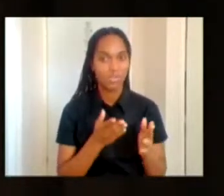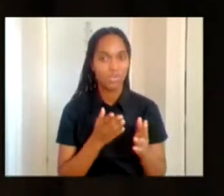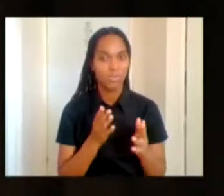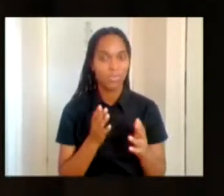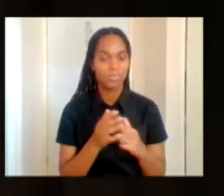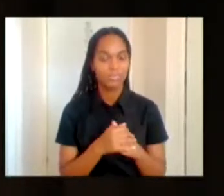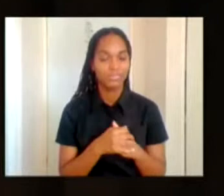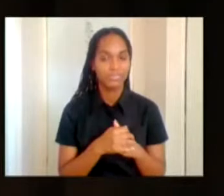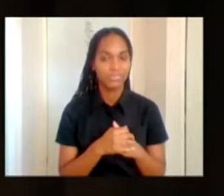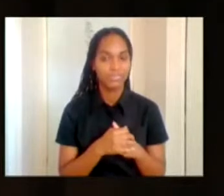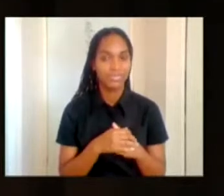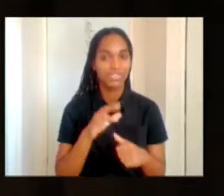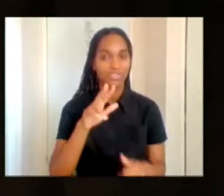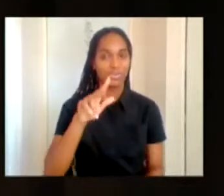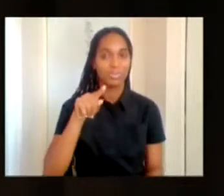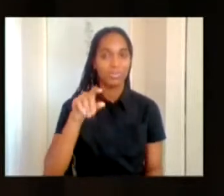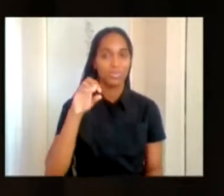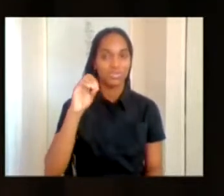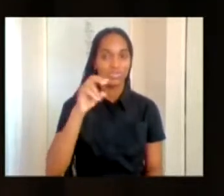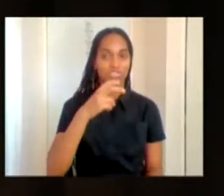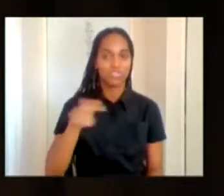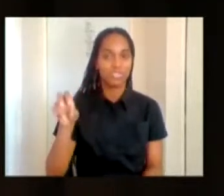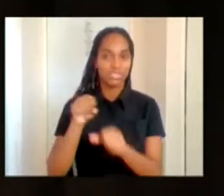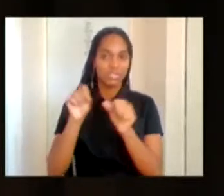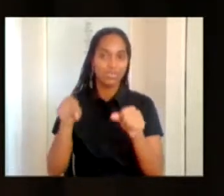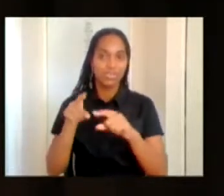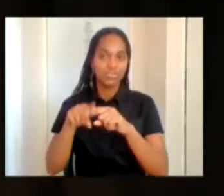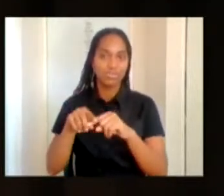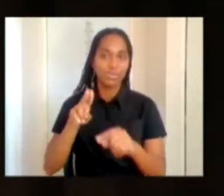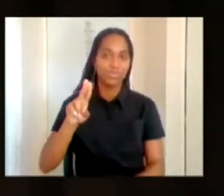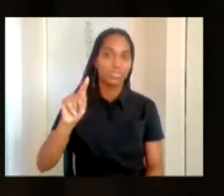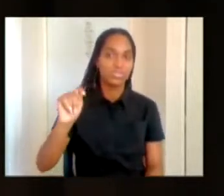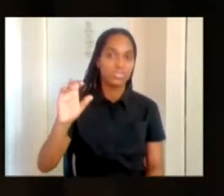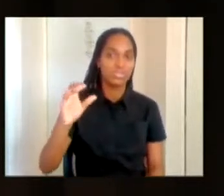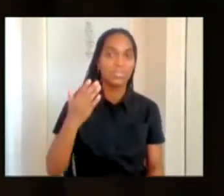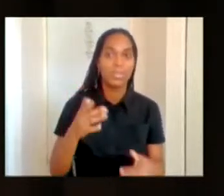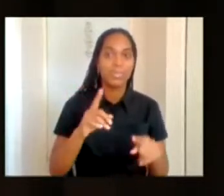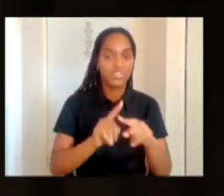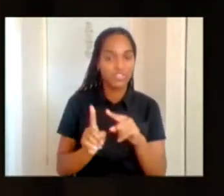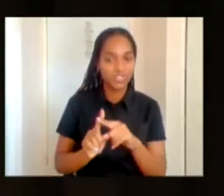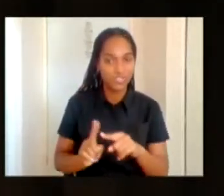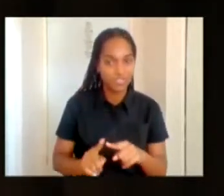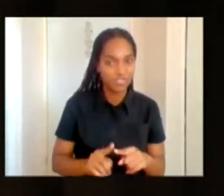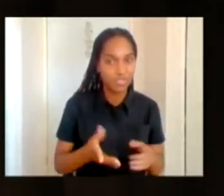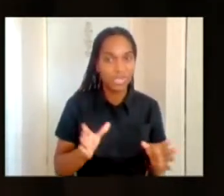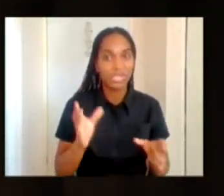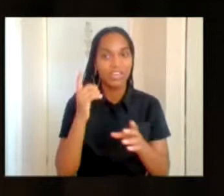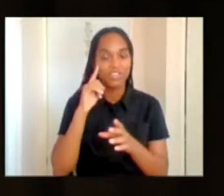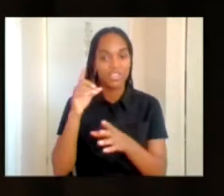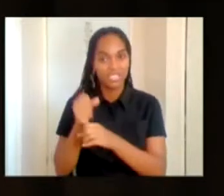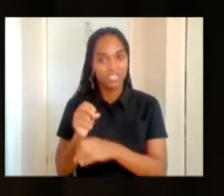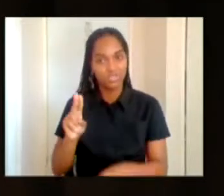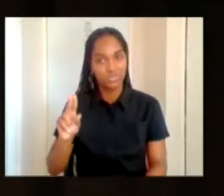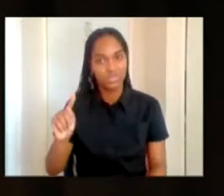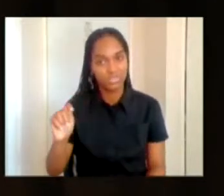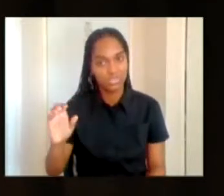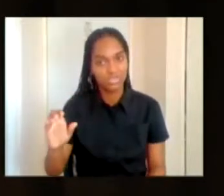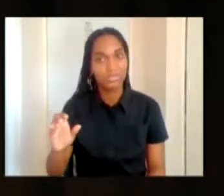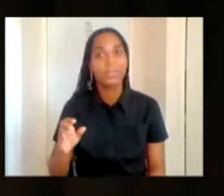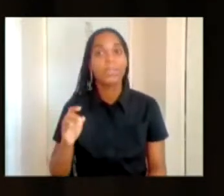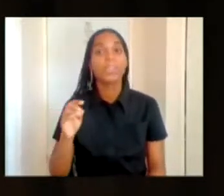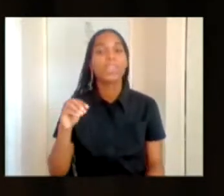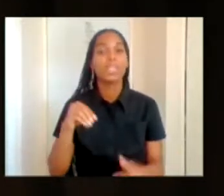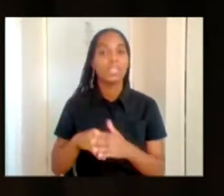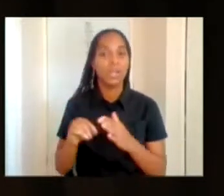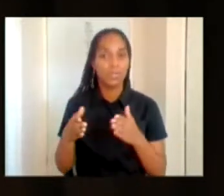in 3.0 transport system rely on UTC. There might be various ways of, getting UTC or reference clock in this way.